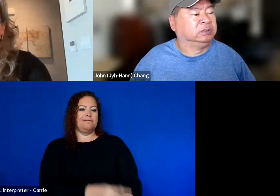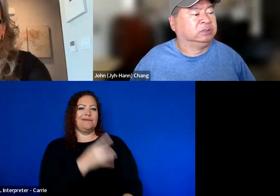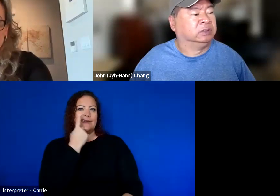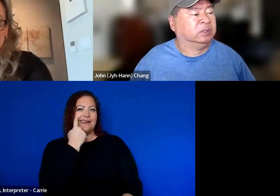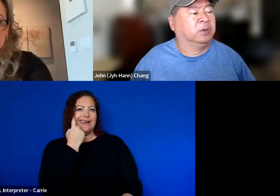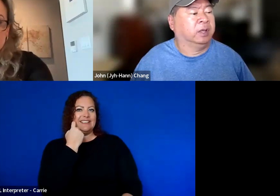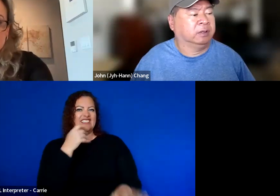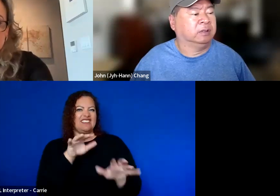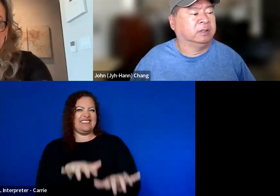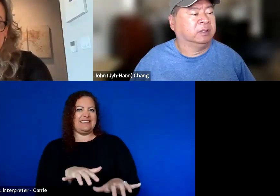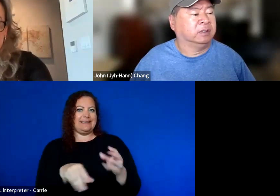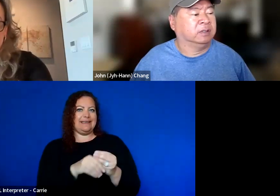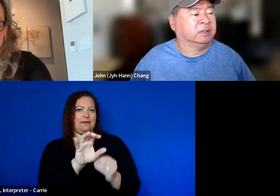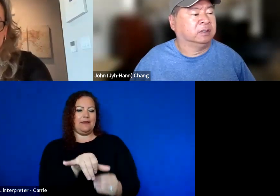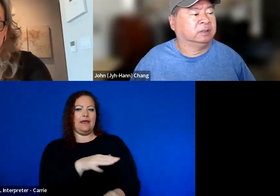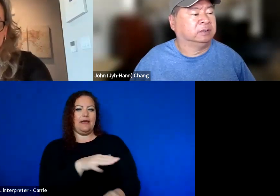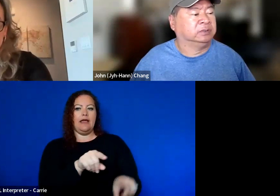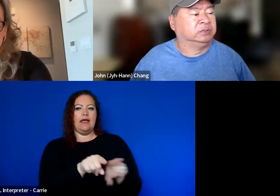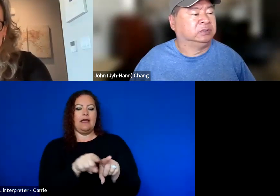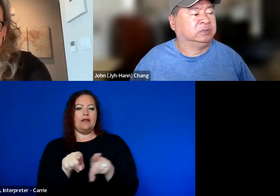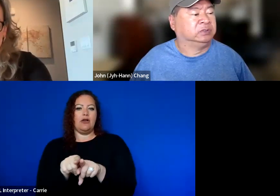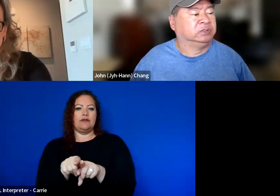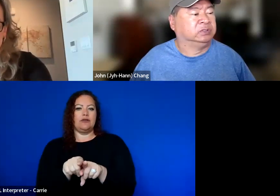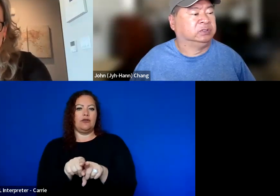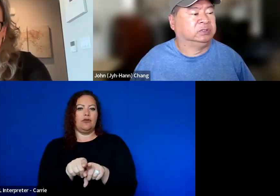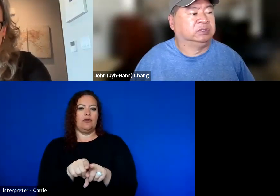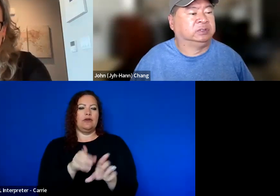in, and also